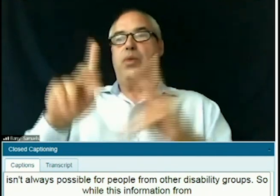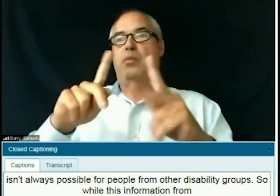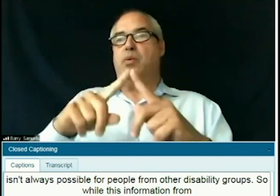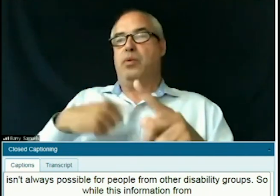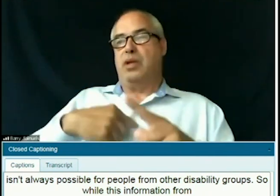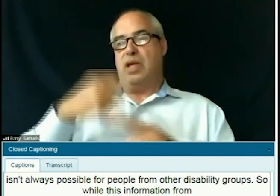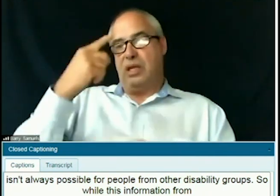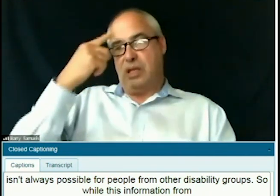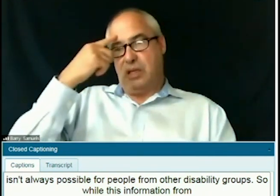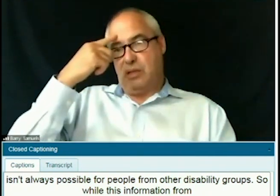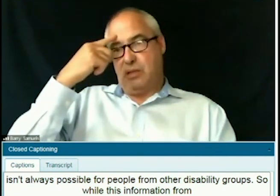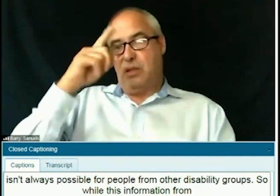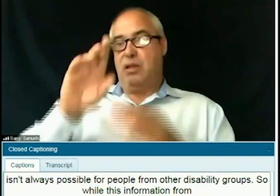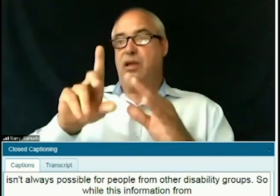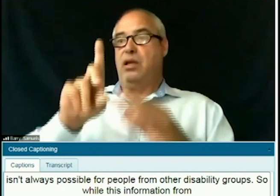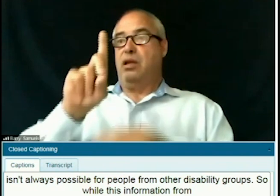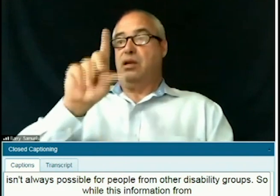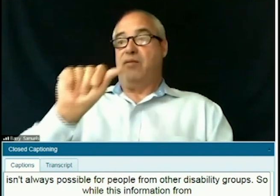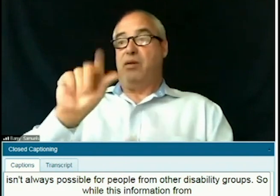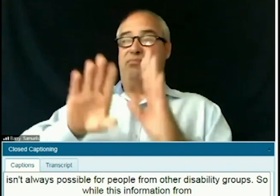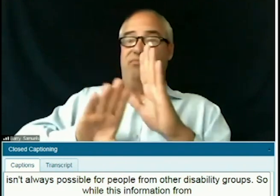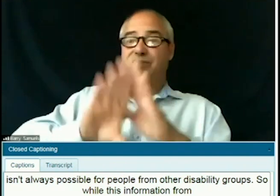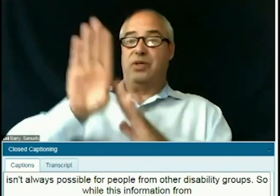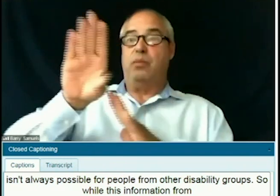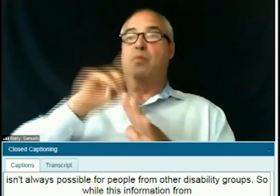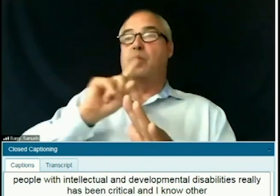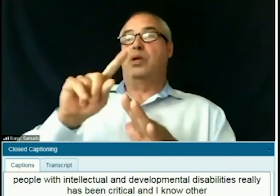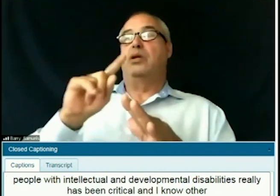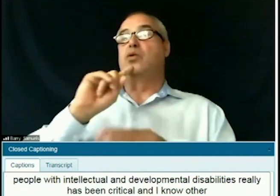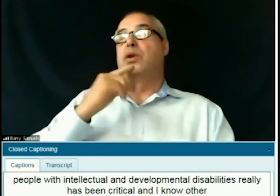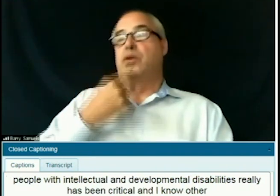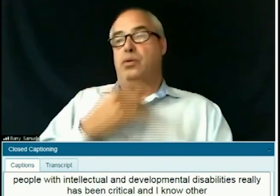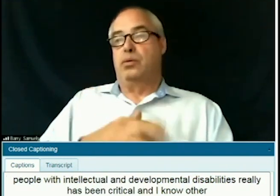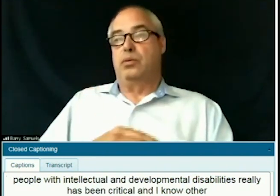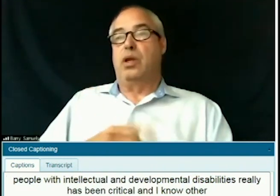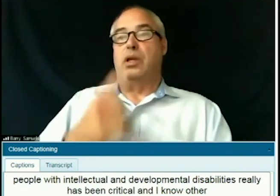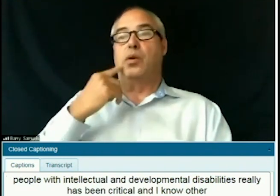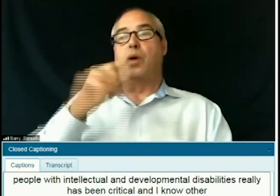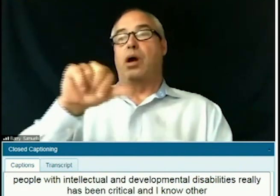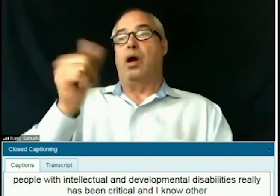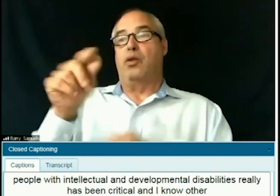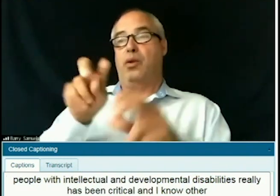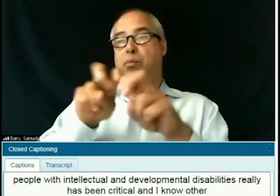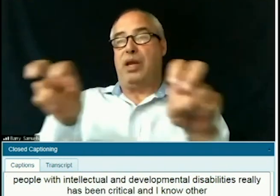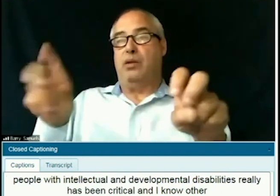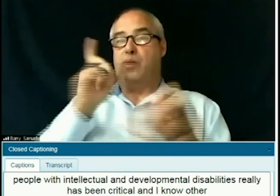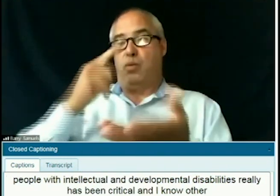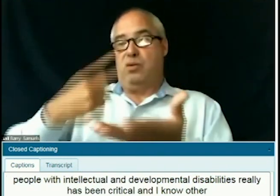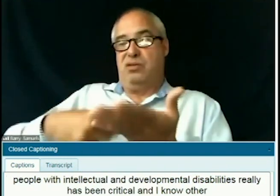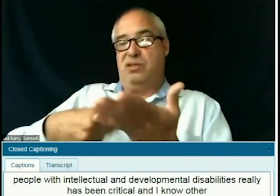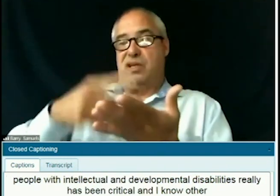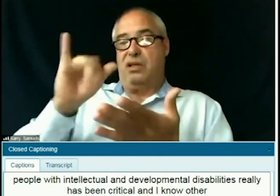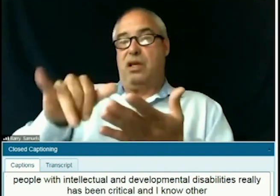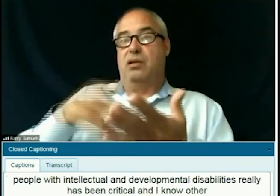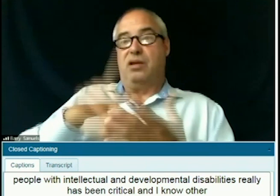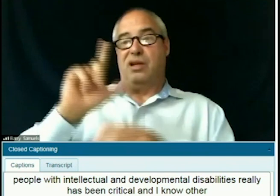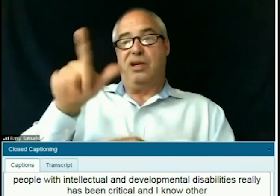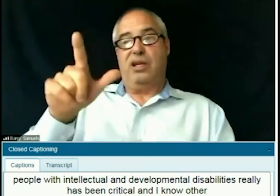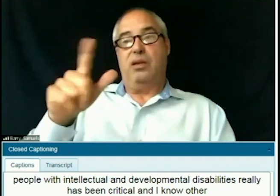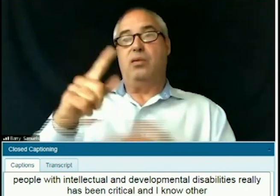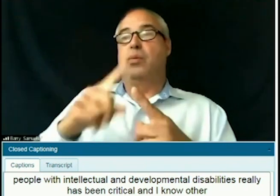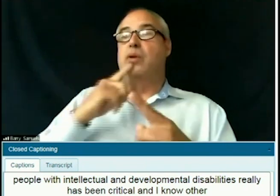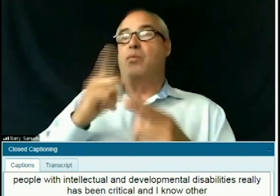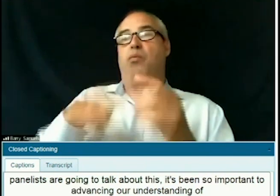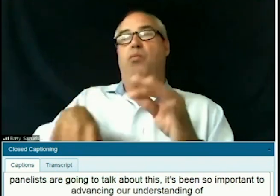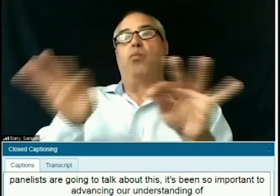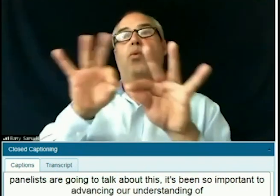and developmental disabilities really has been critical, and I know other panelists are going to talk about this, it's been so important